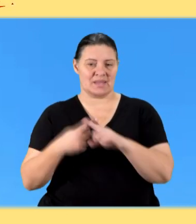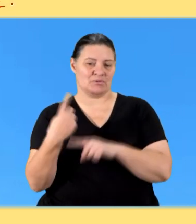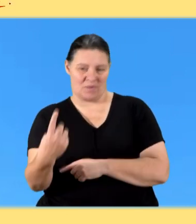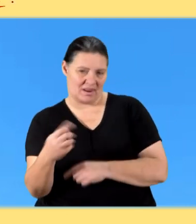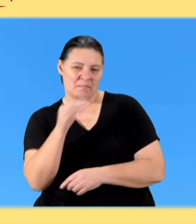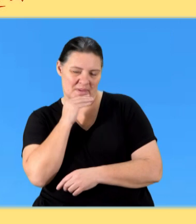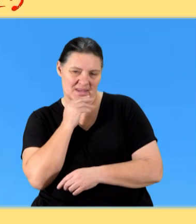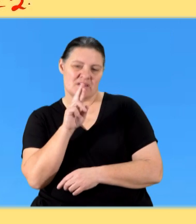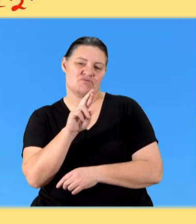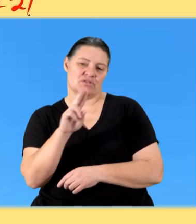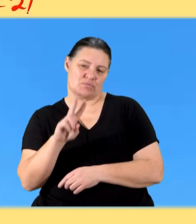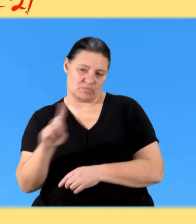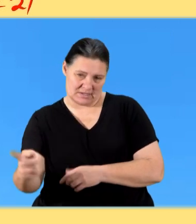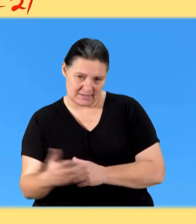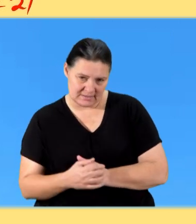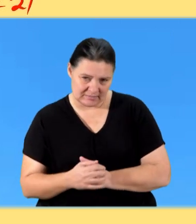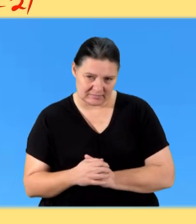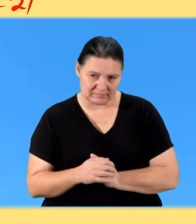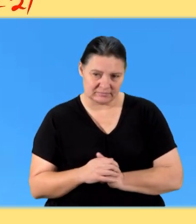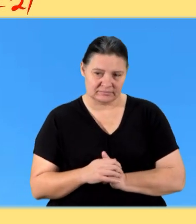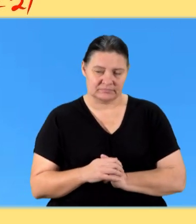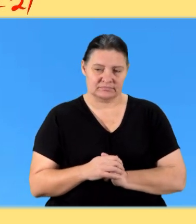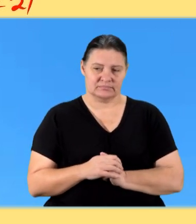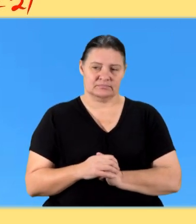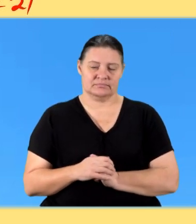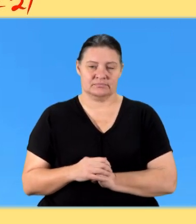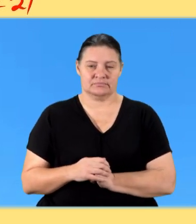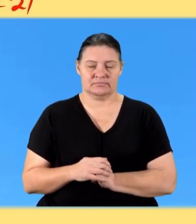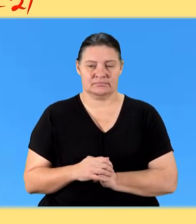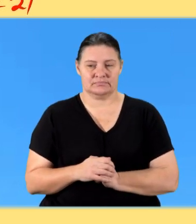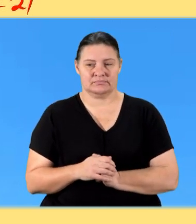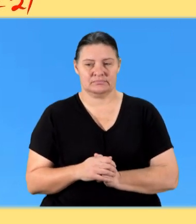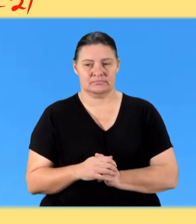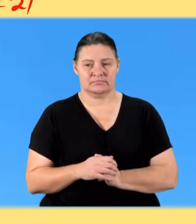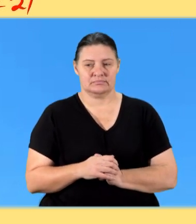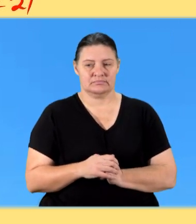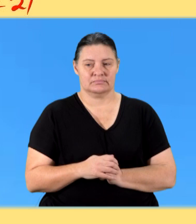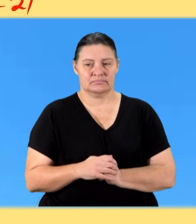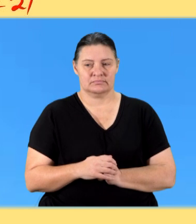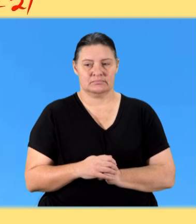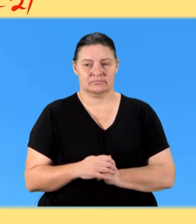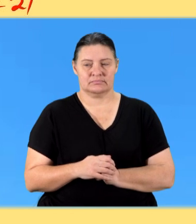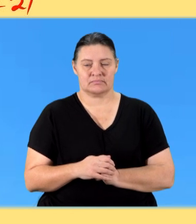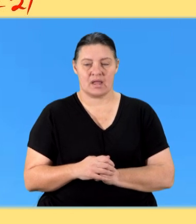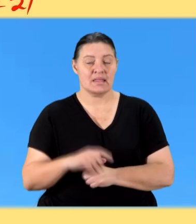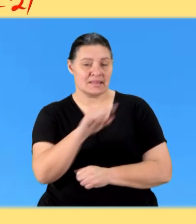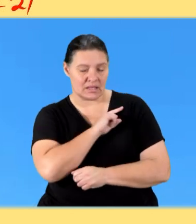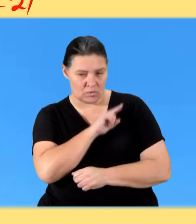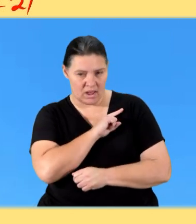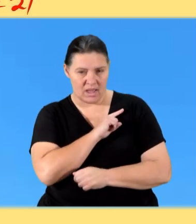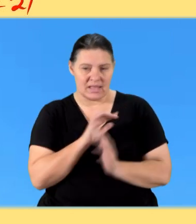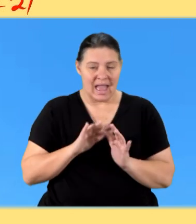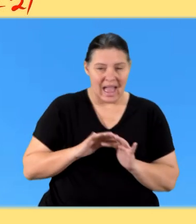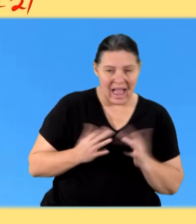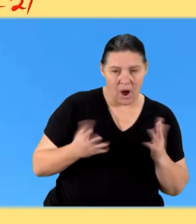amount. Okay? That will be 21. So I'll come here, UIF becomes 21. This,